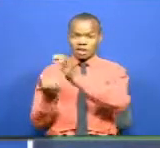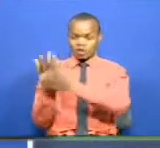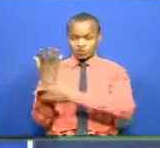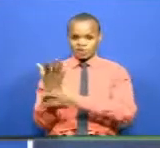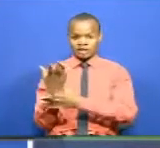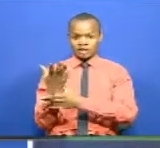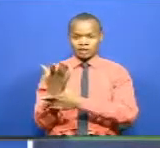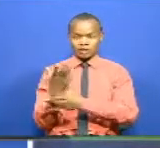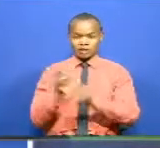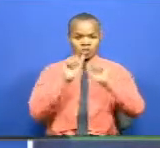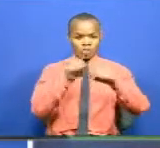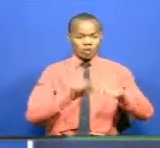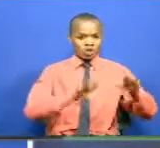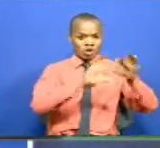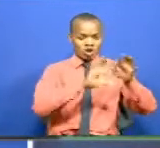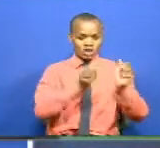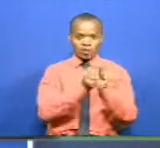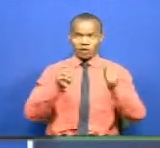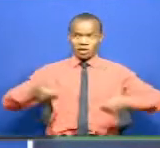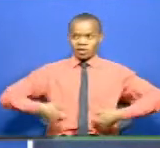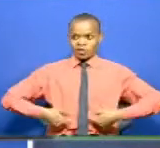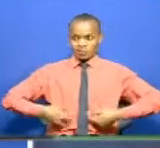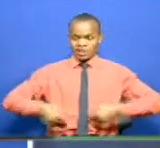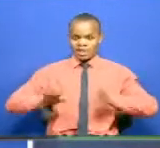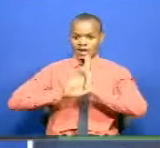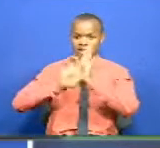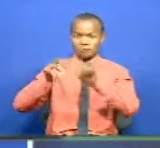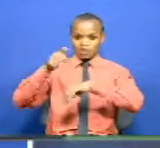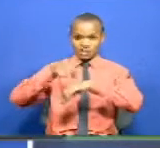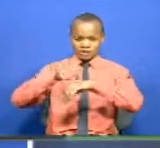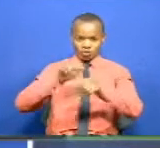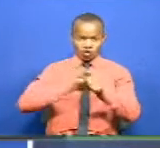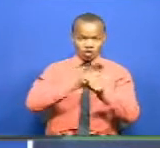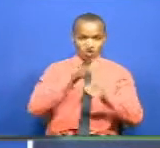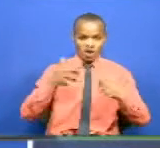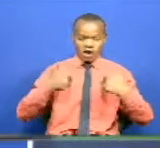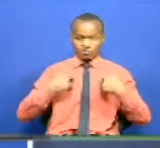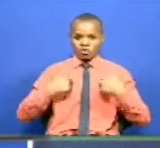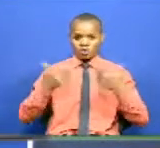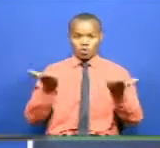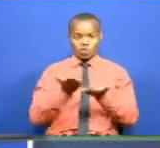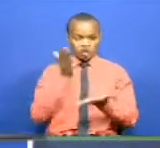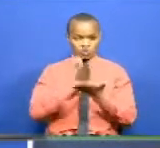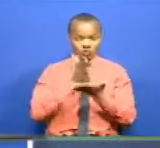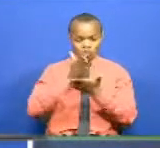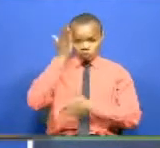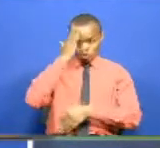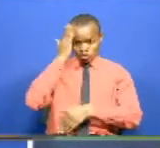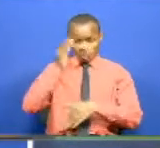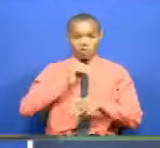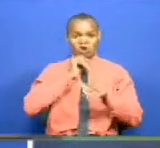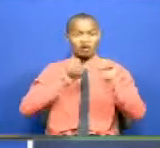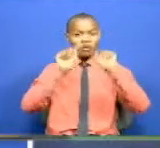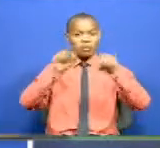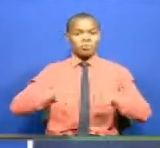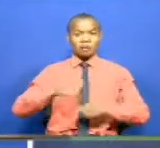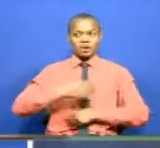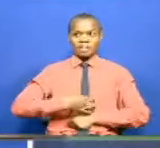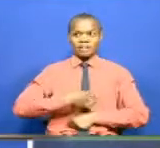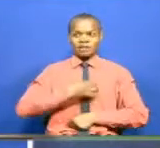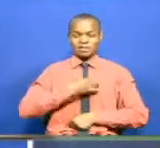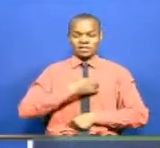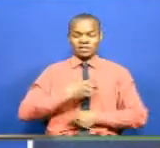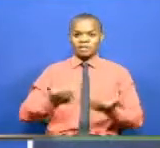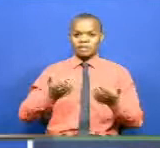was to connect with the youth, especially in this time of COVID, where we know that they are not able to visit their, you know, gaming dens